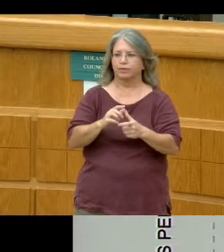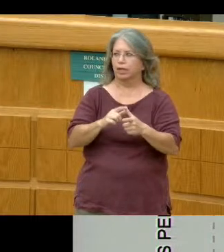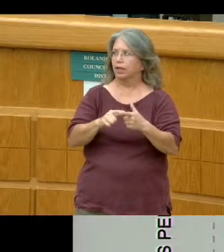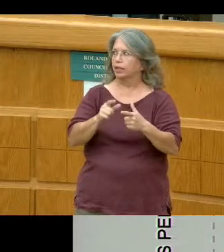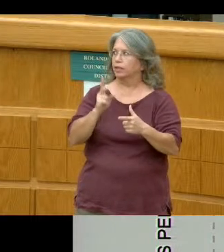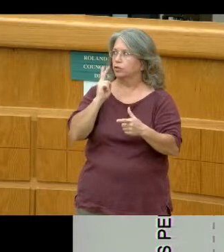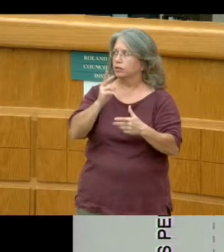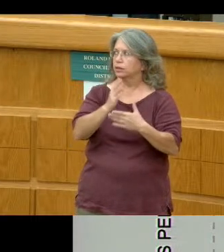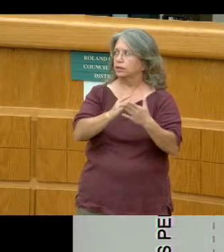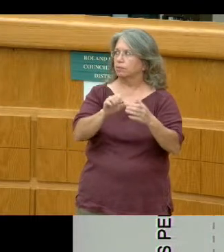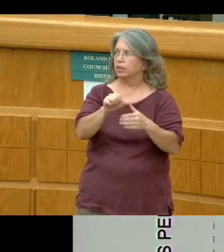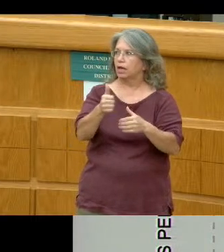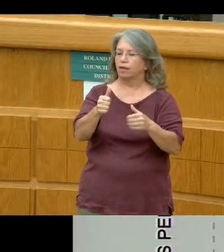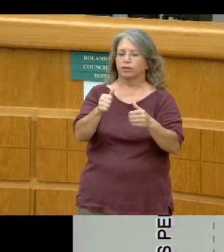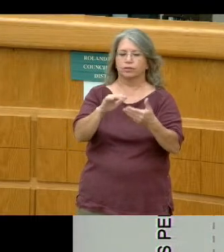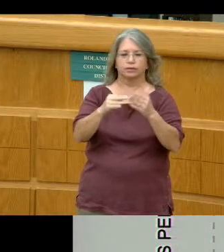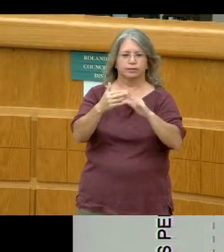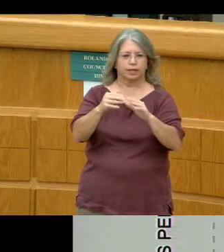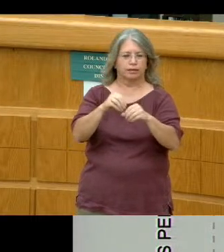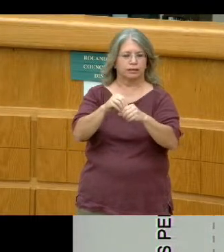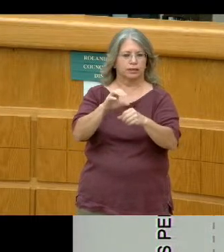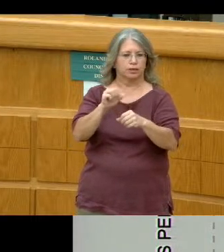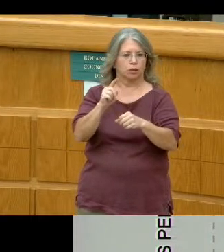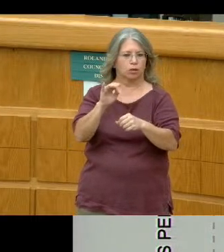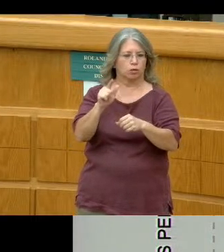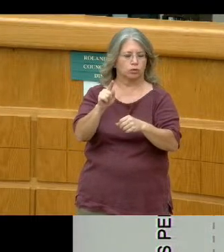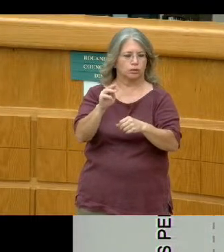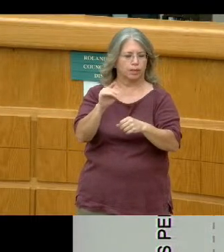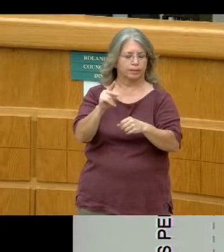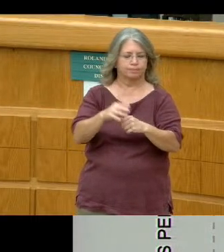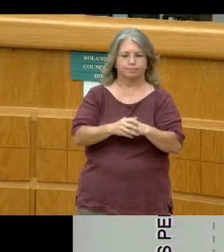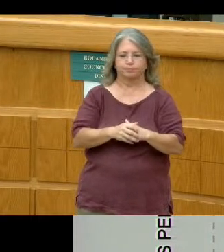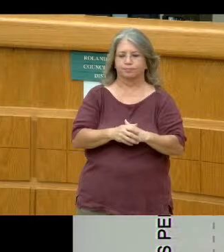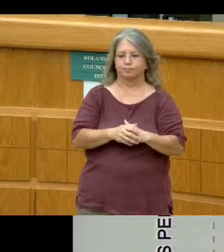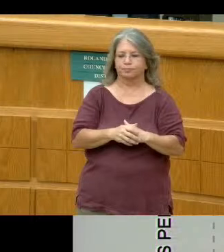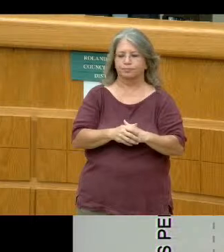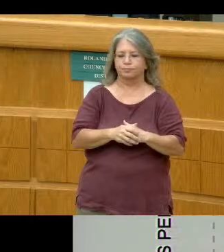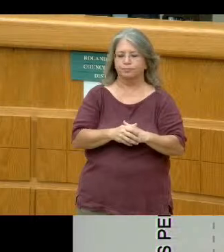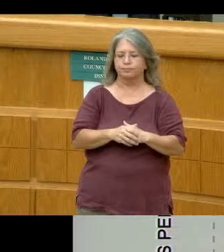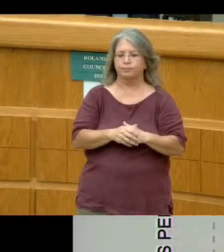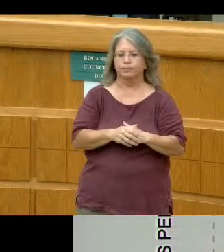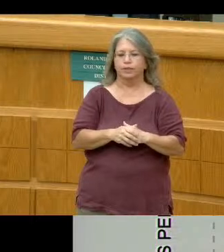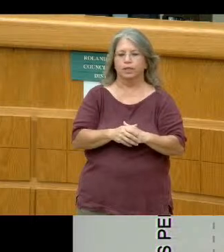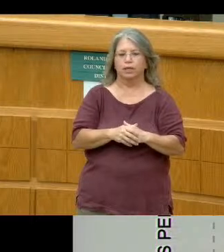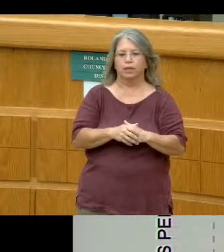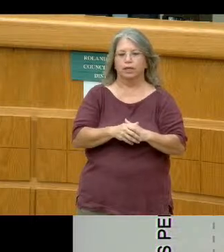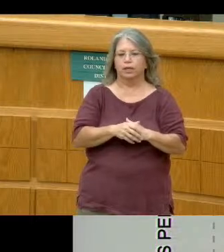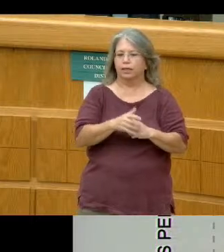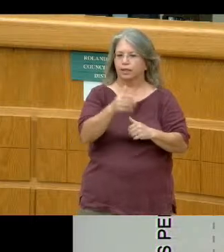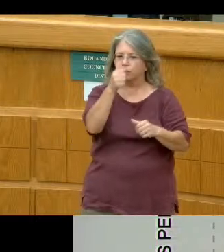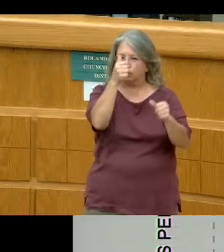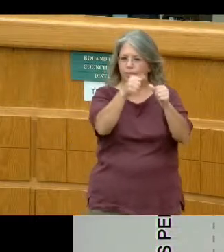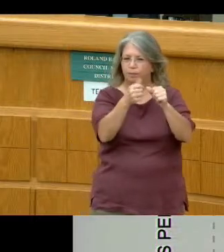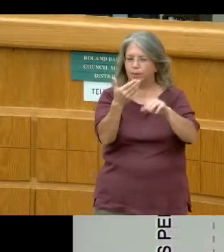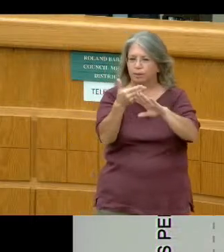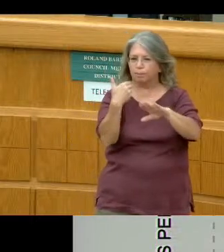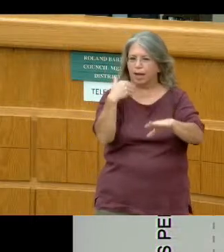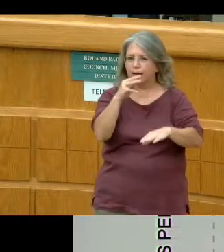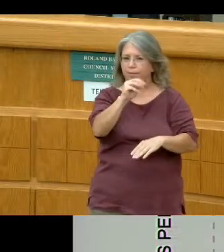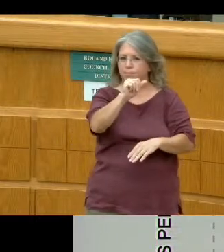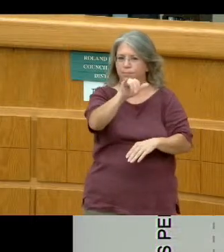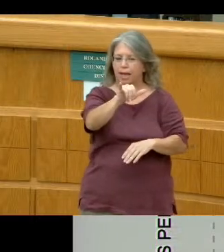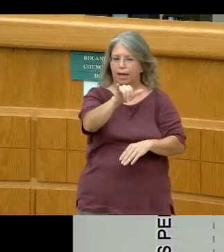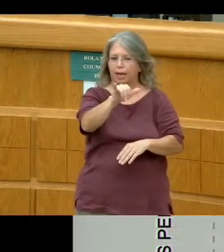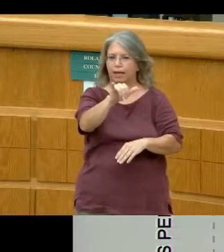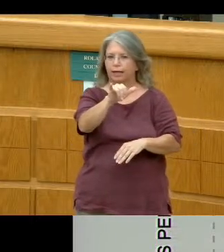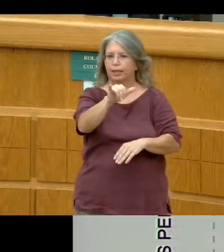places in the coastal bend. Now, I want to remind everybody that back in May, none of these places would be able to be seen